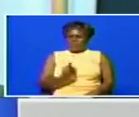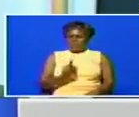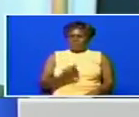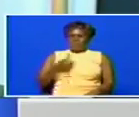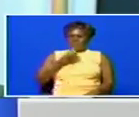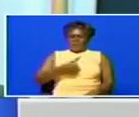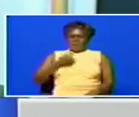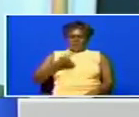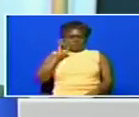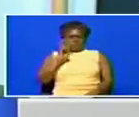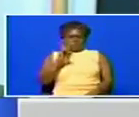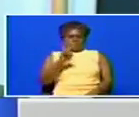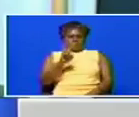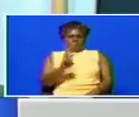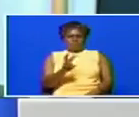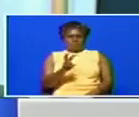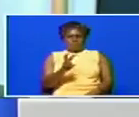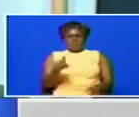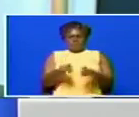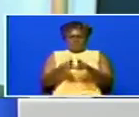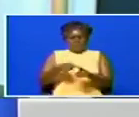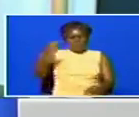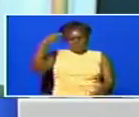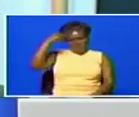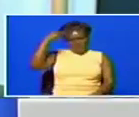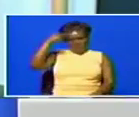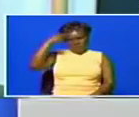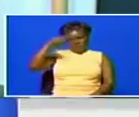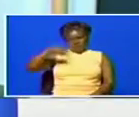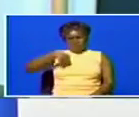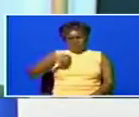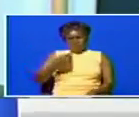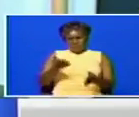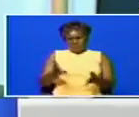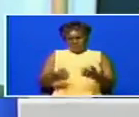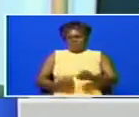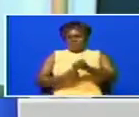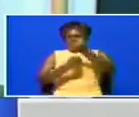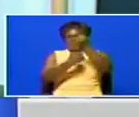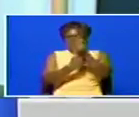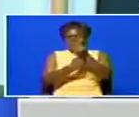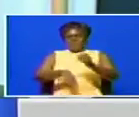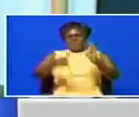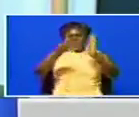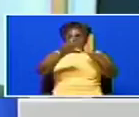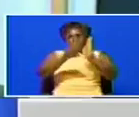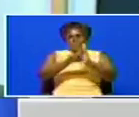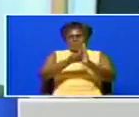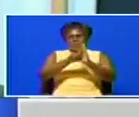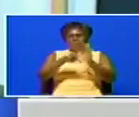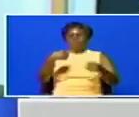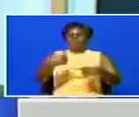to observe do so very mindful of the fact that we are here supporting the legitimacy of the